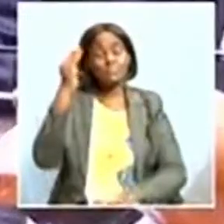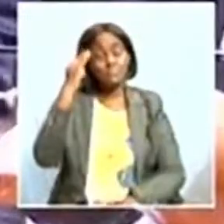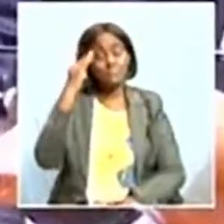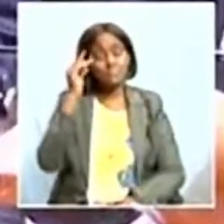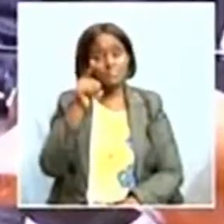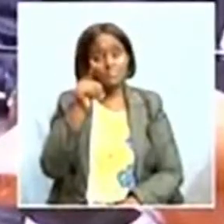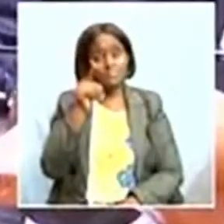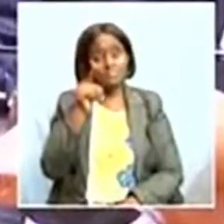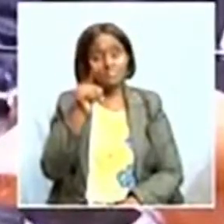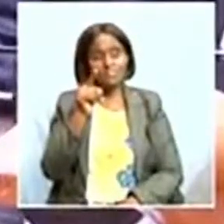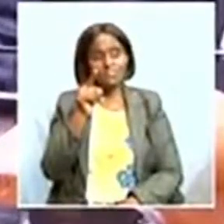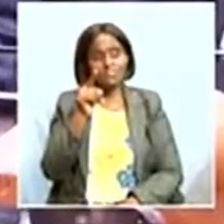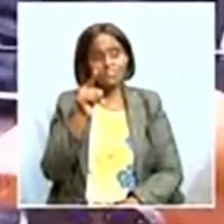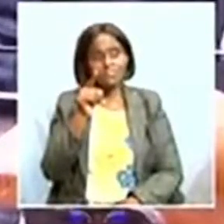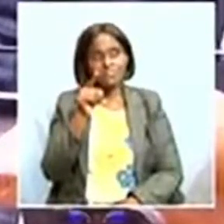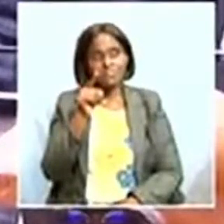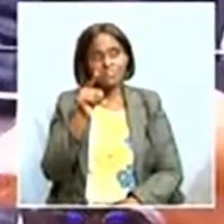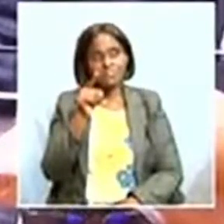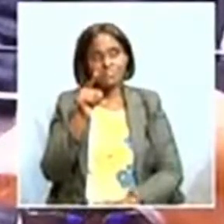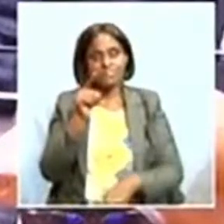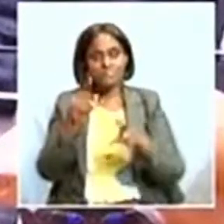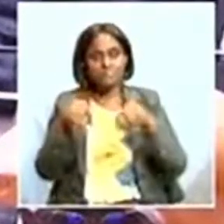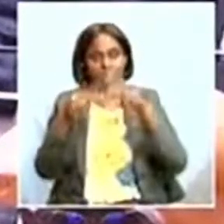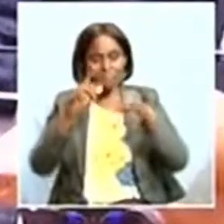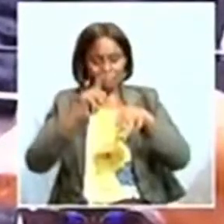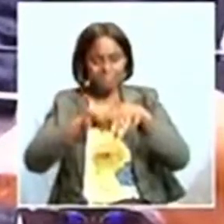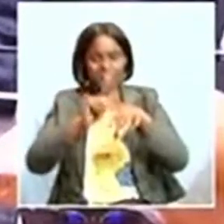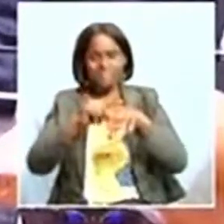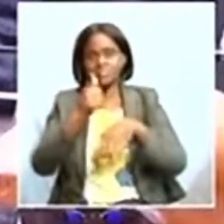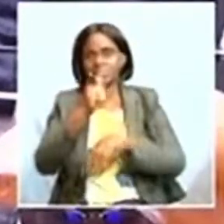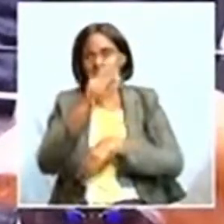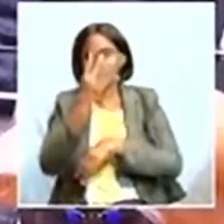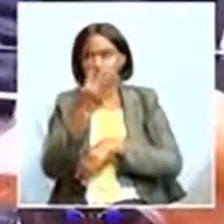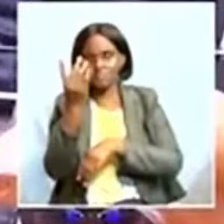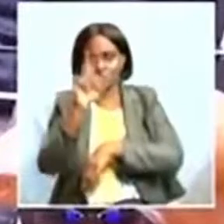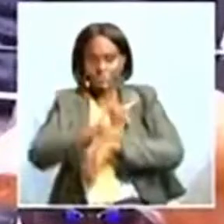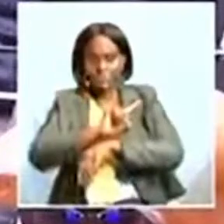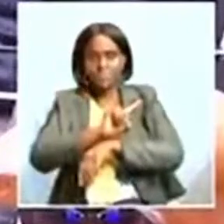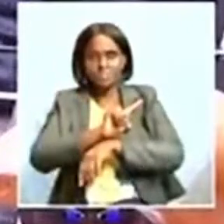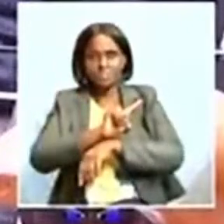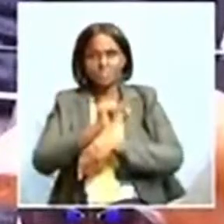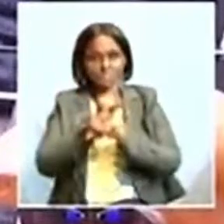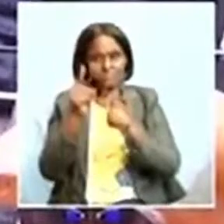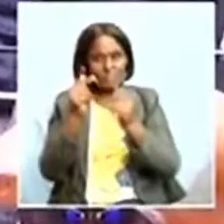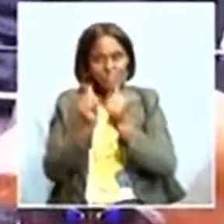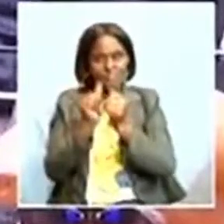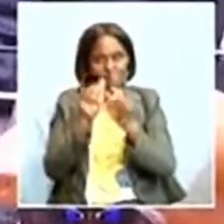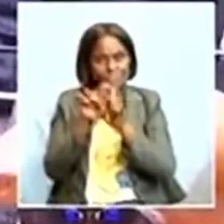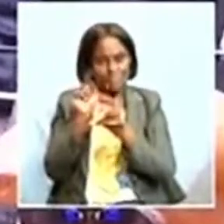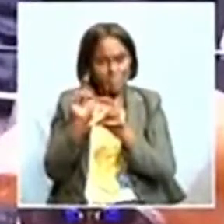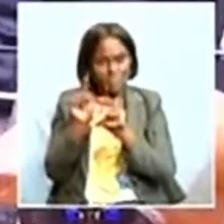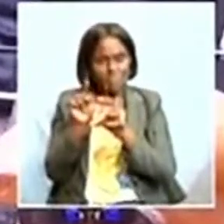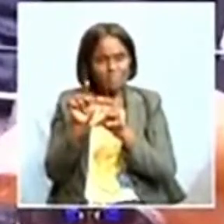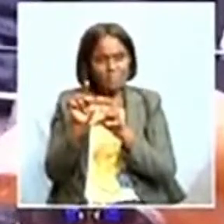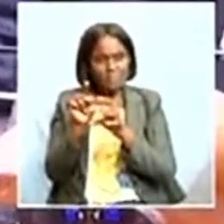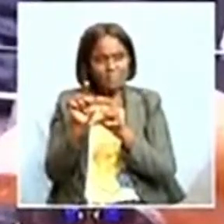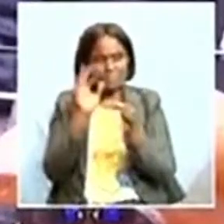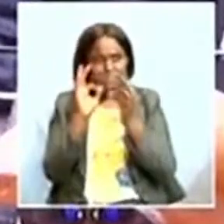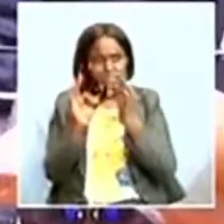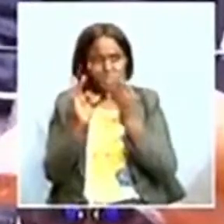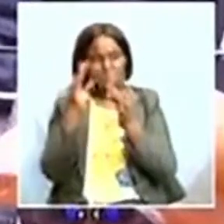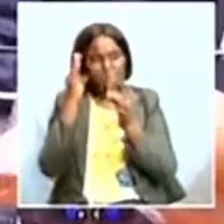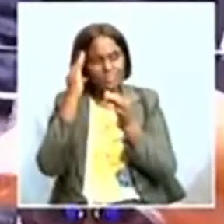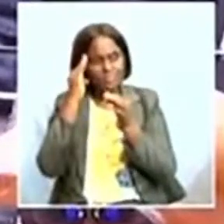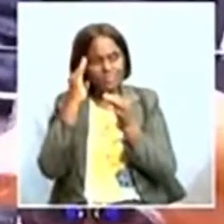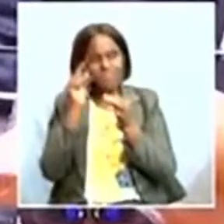we gave a period of 14 days, so they can still adjust within that. But if they are comfortable